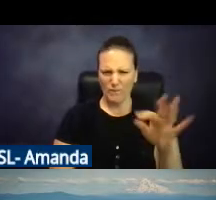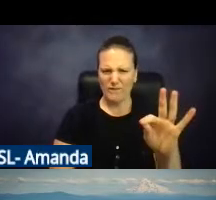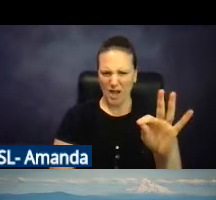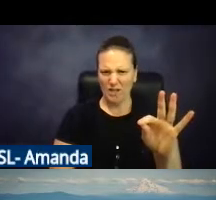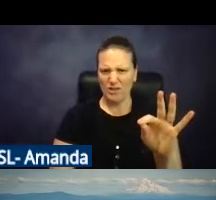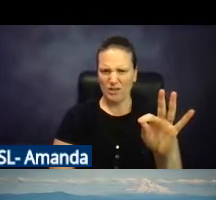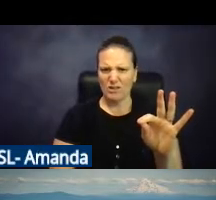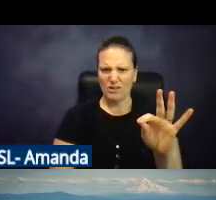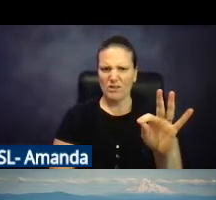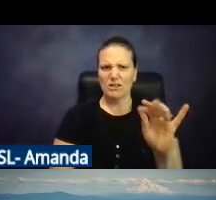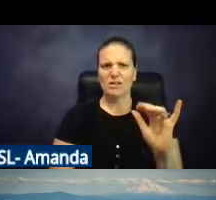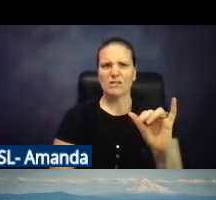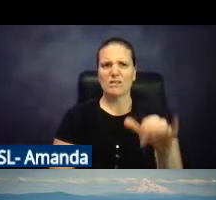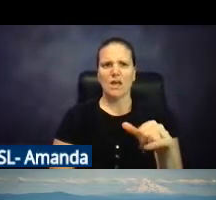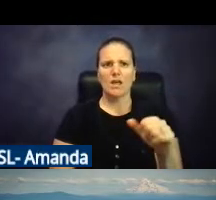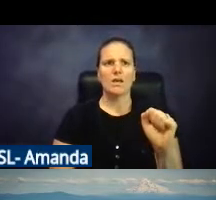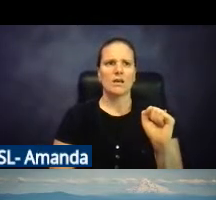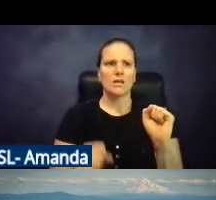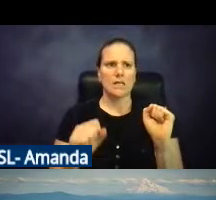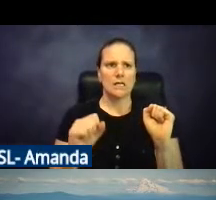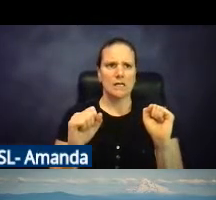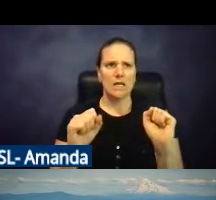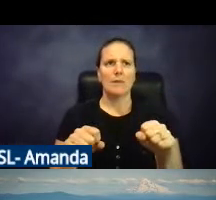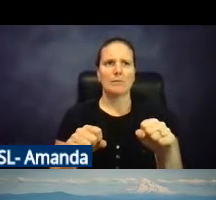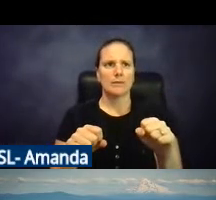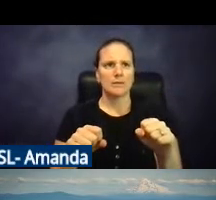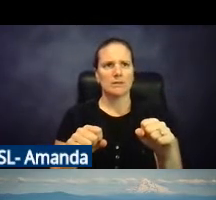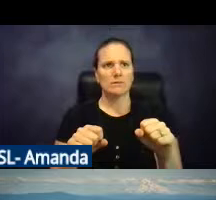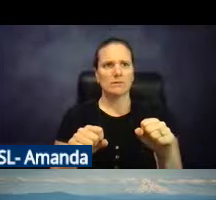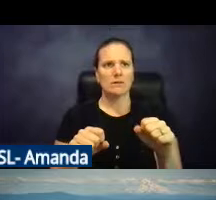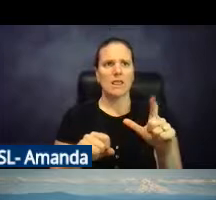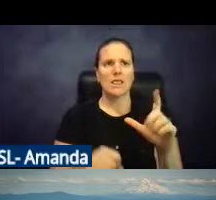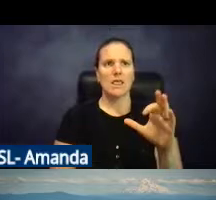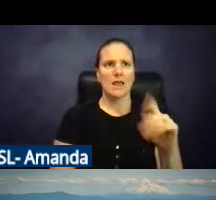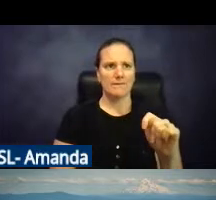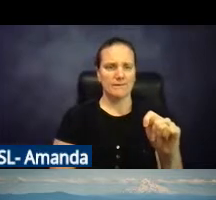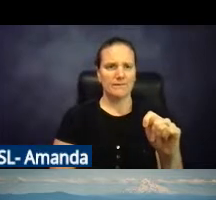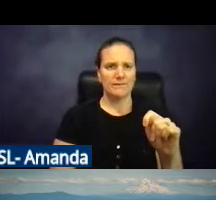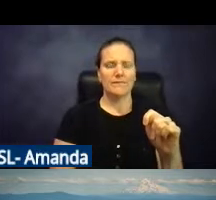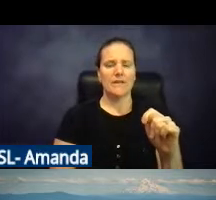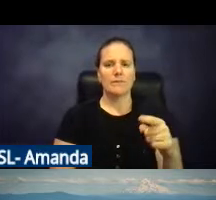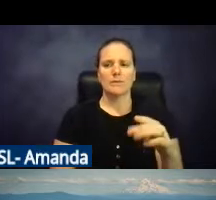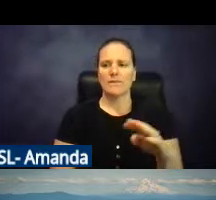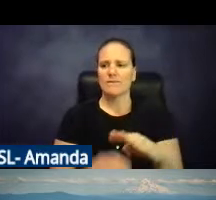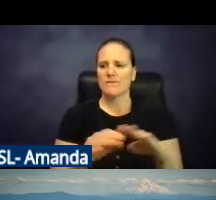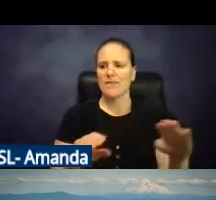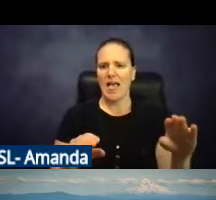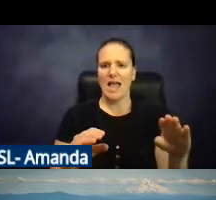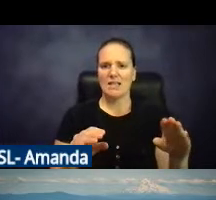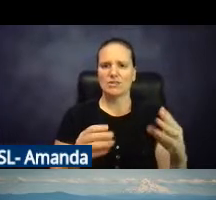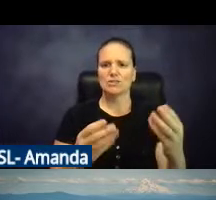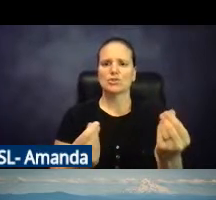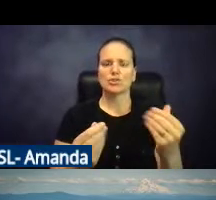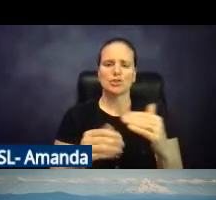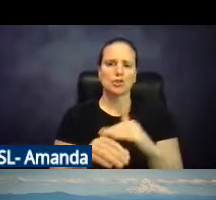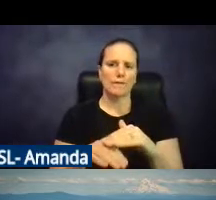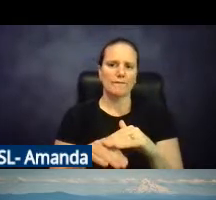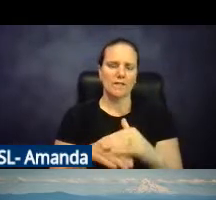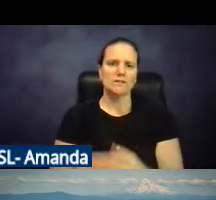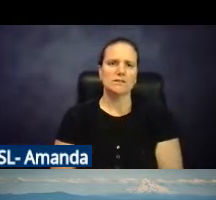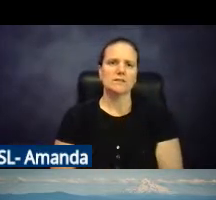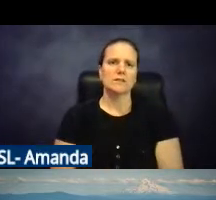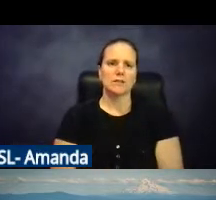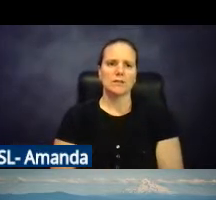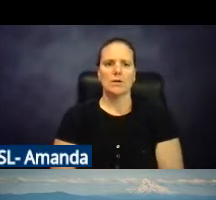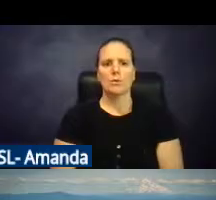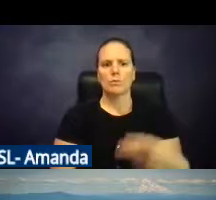is able to be, for one, the lift span has to be on a flat surface. So changing the profile,